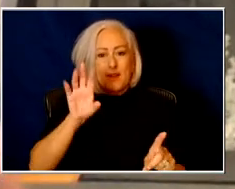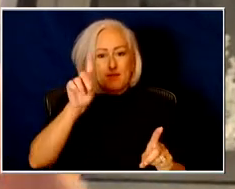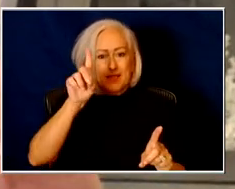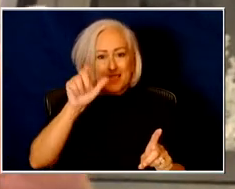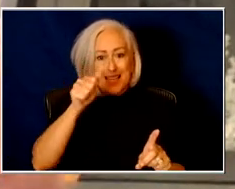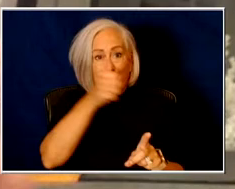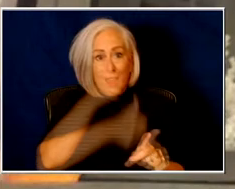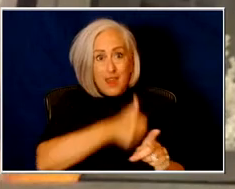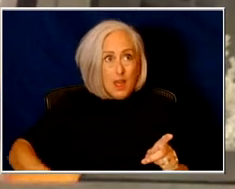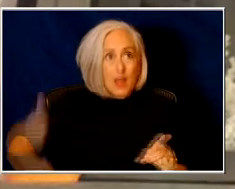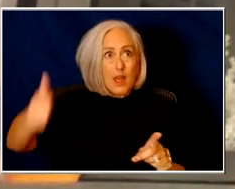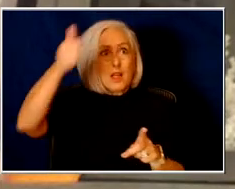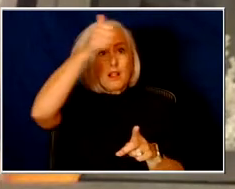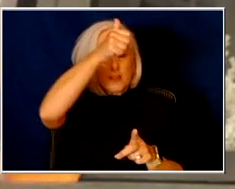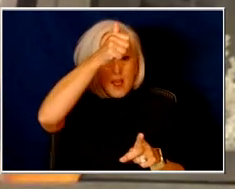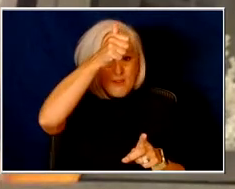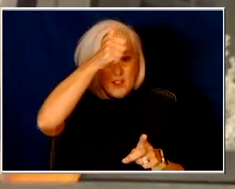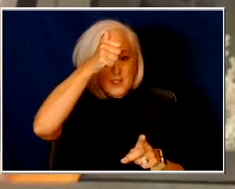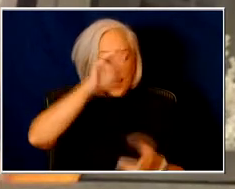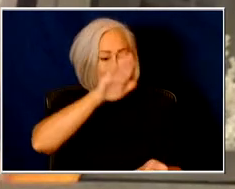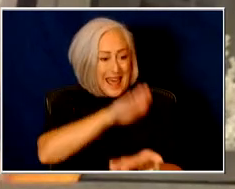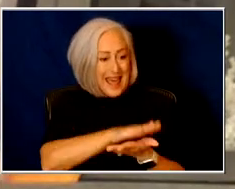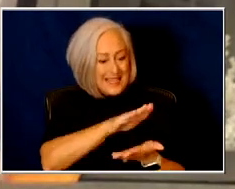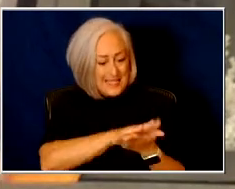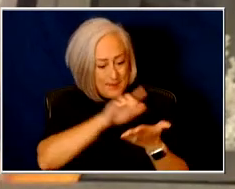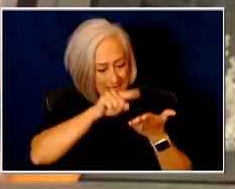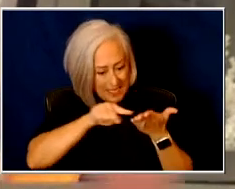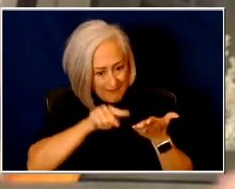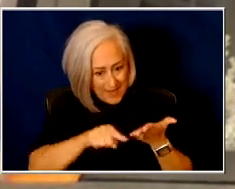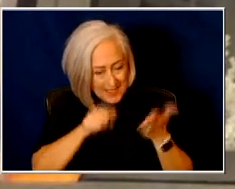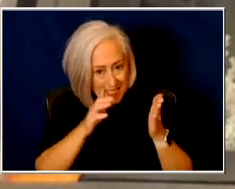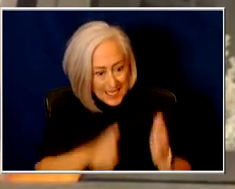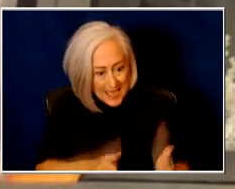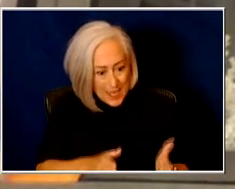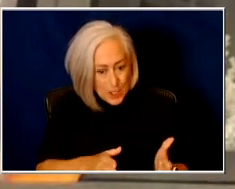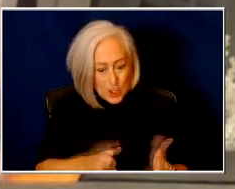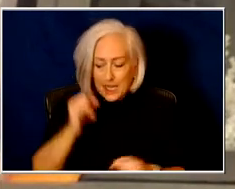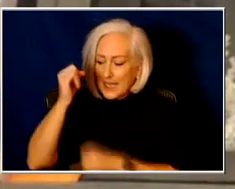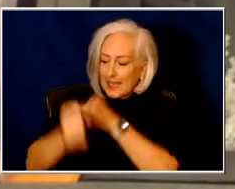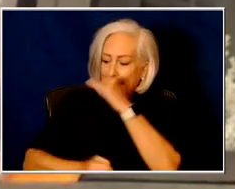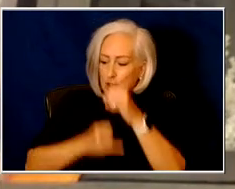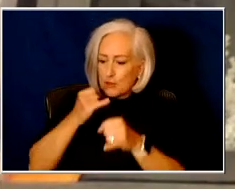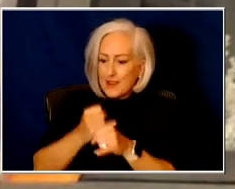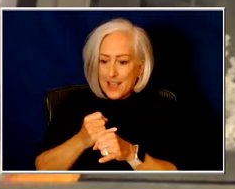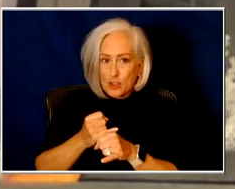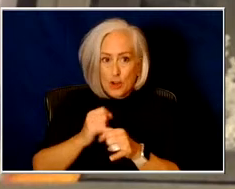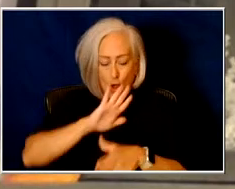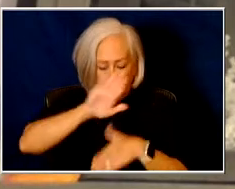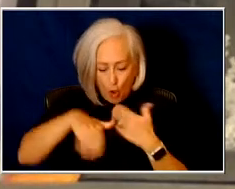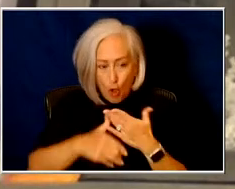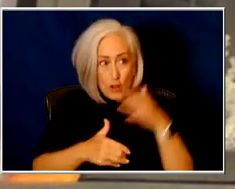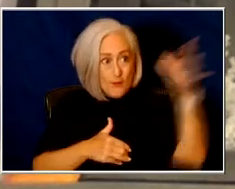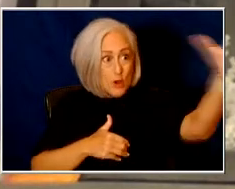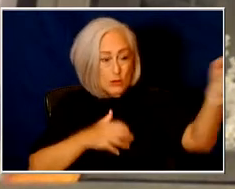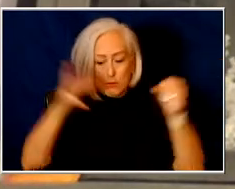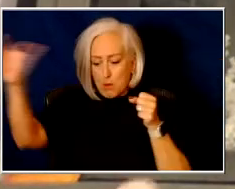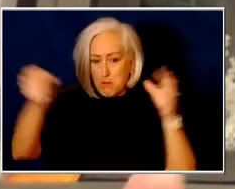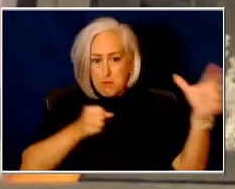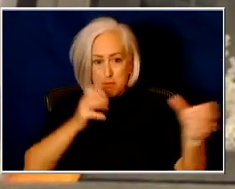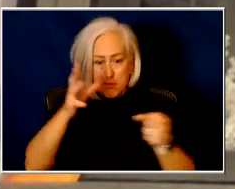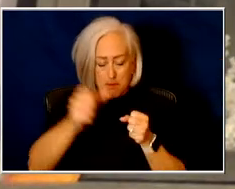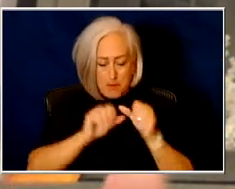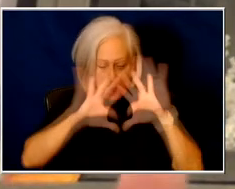academic investigator level at the international level all of which enabled the rapid study